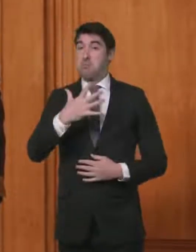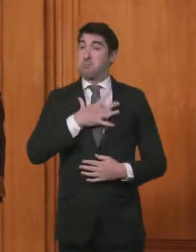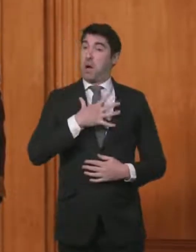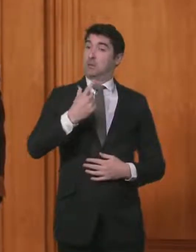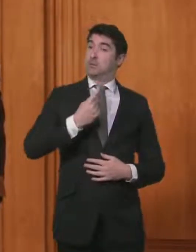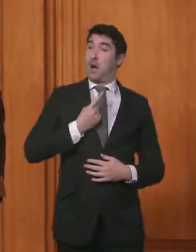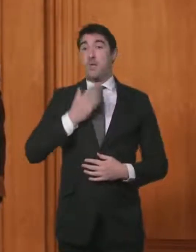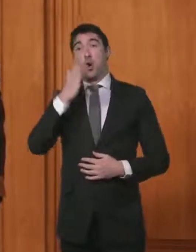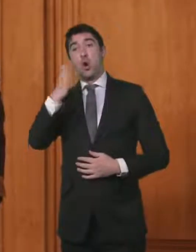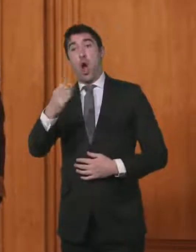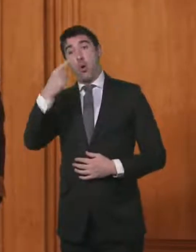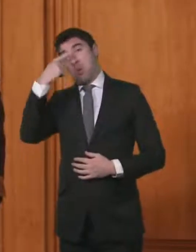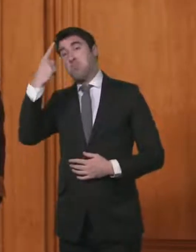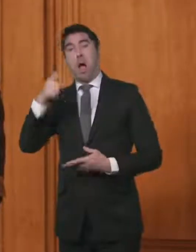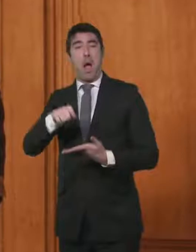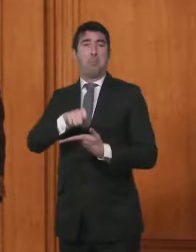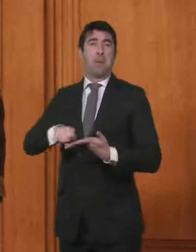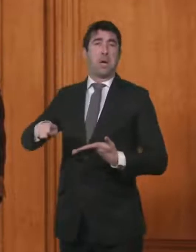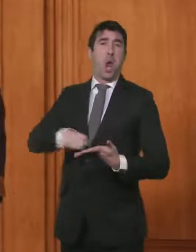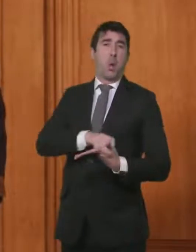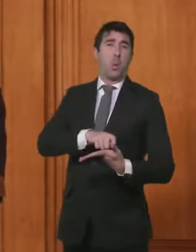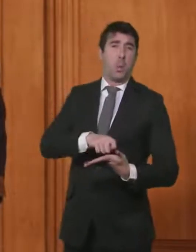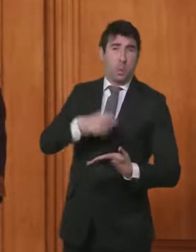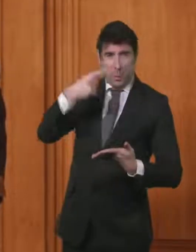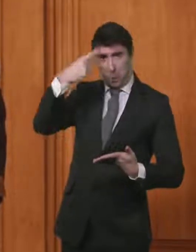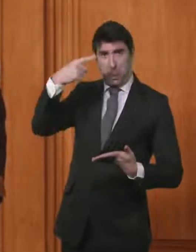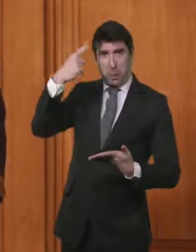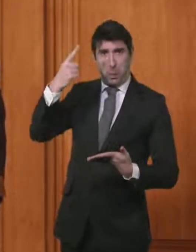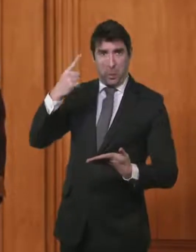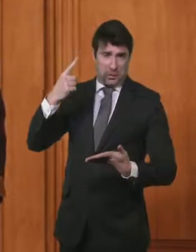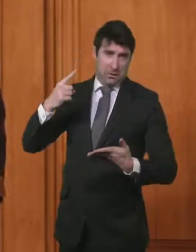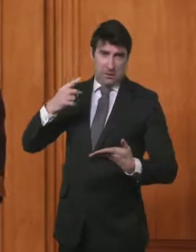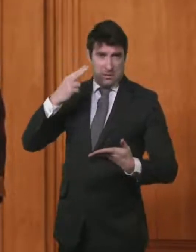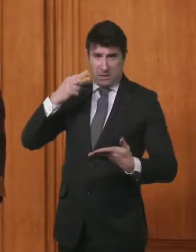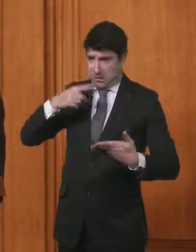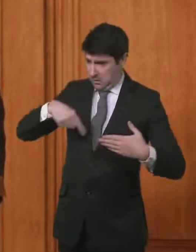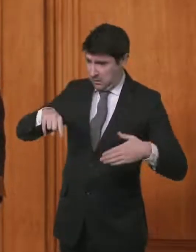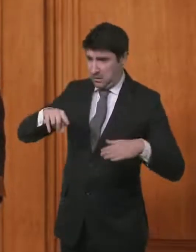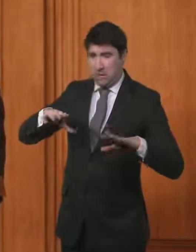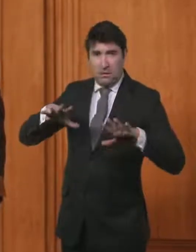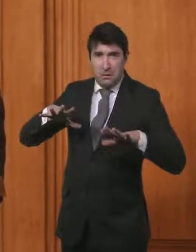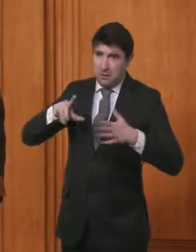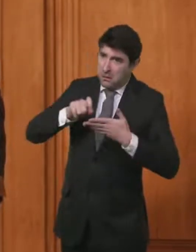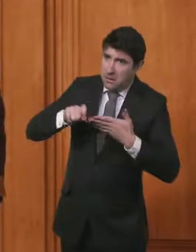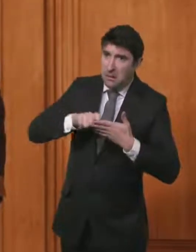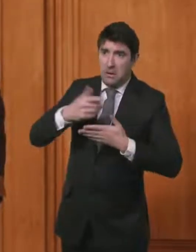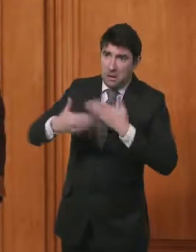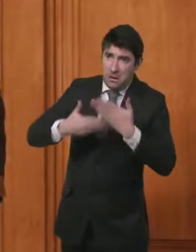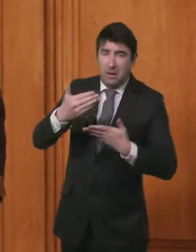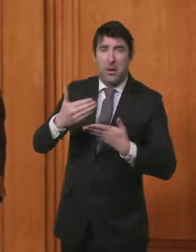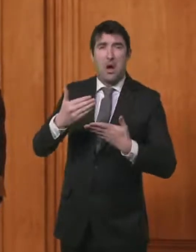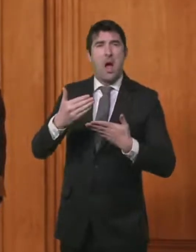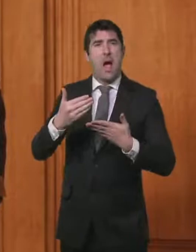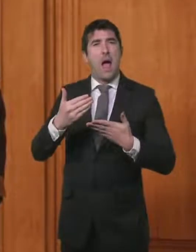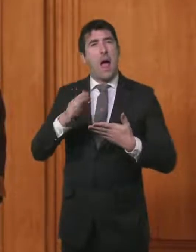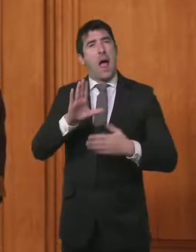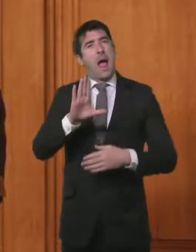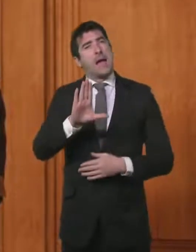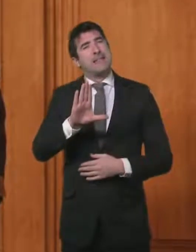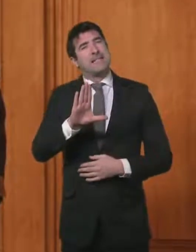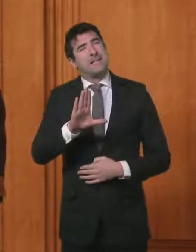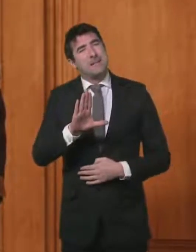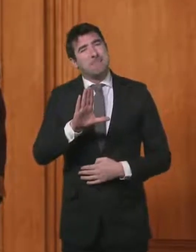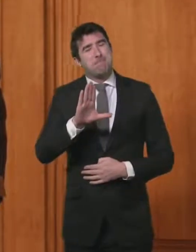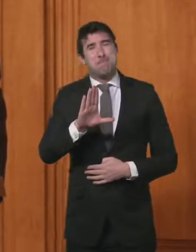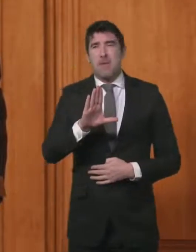The answer to that is in 2 parts, but the magic phrase is transmission. I think we can be confident, and we